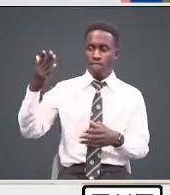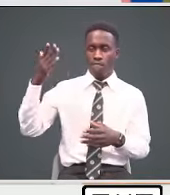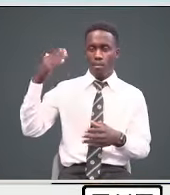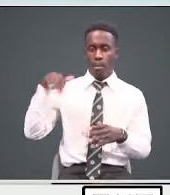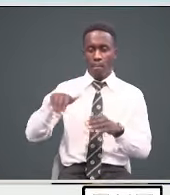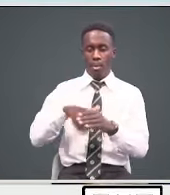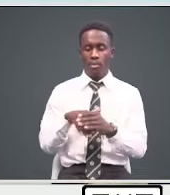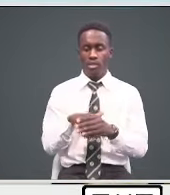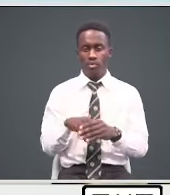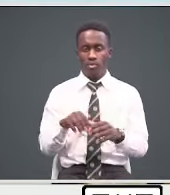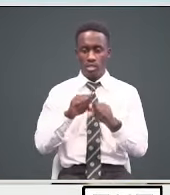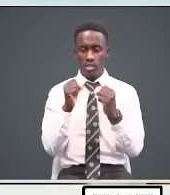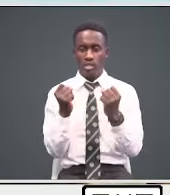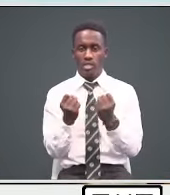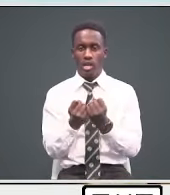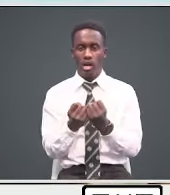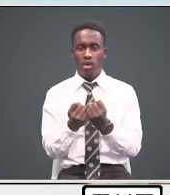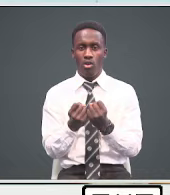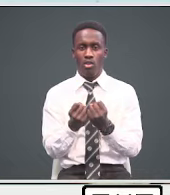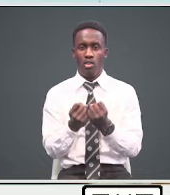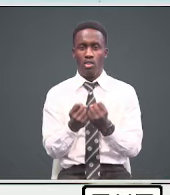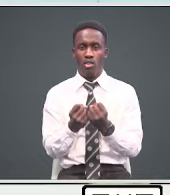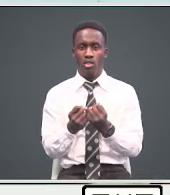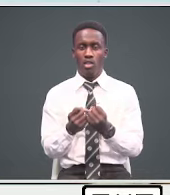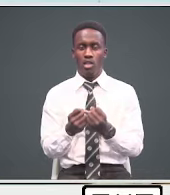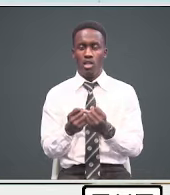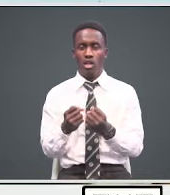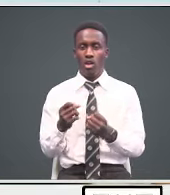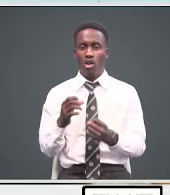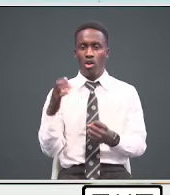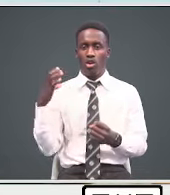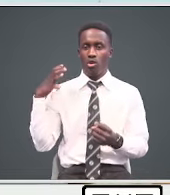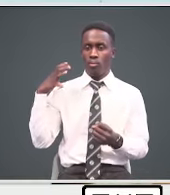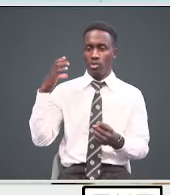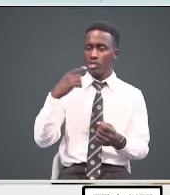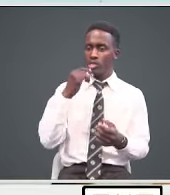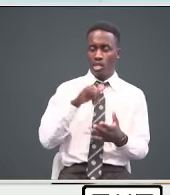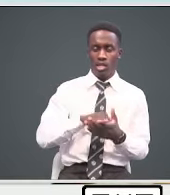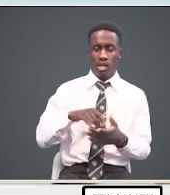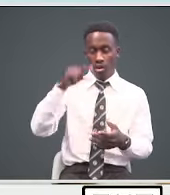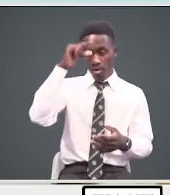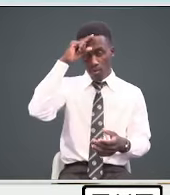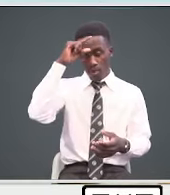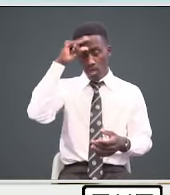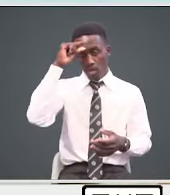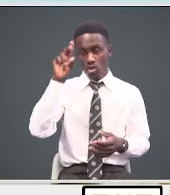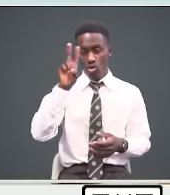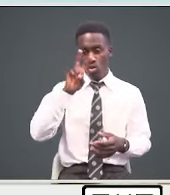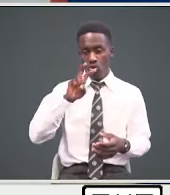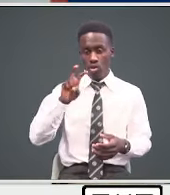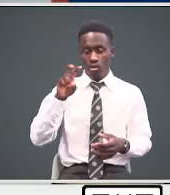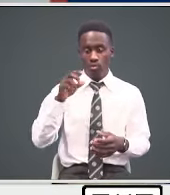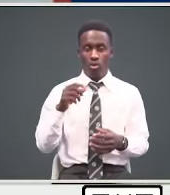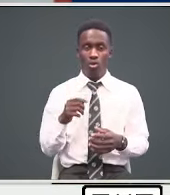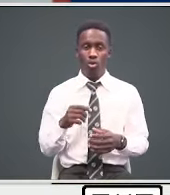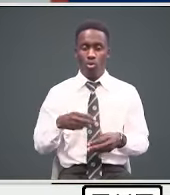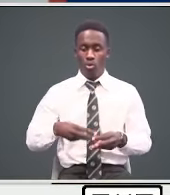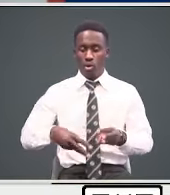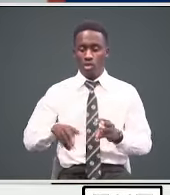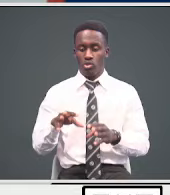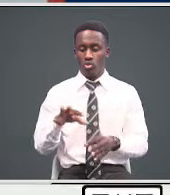SACO, the Commission of Cooperatives has revealed that the government is exploring all possible ways to recover the lost funds, with